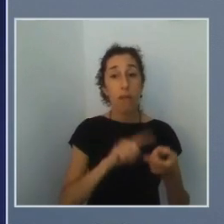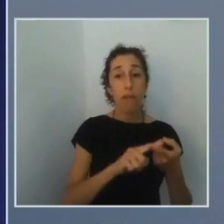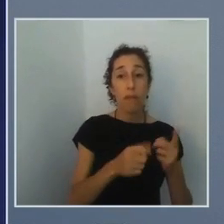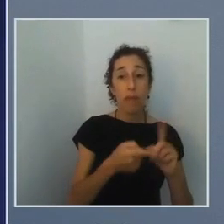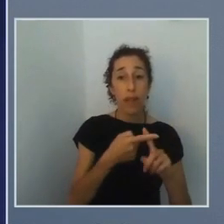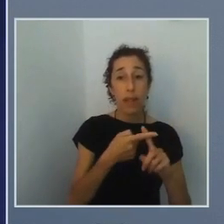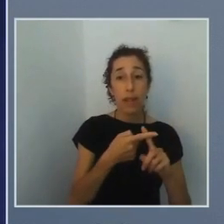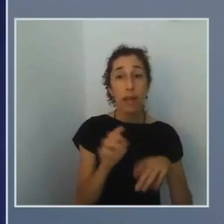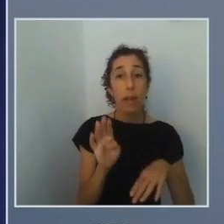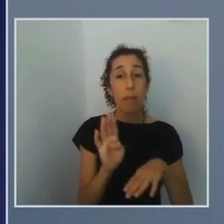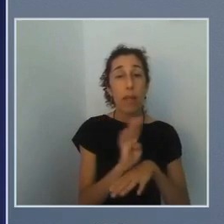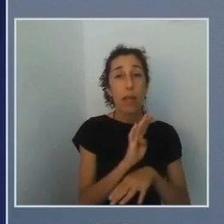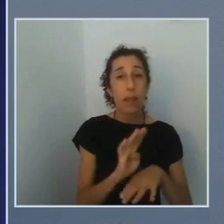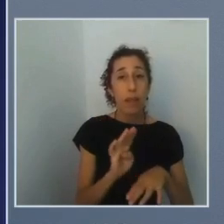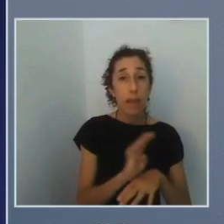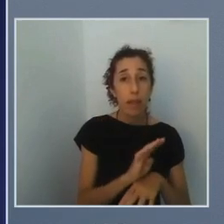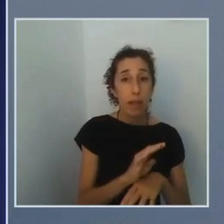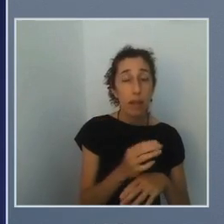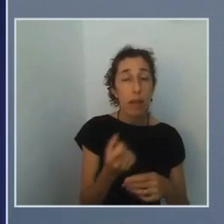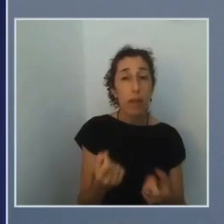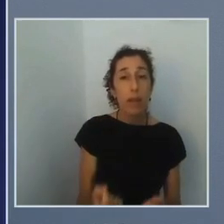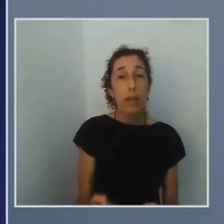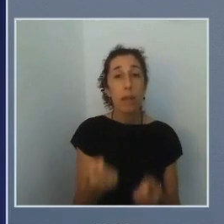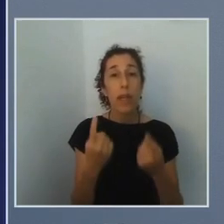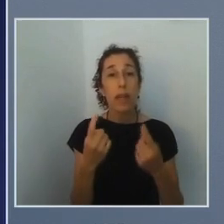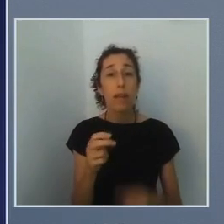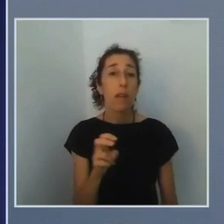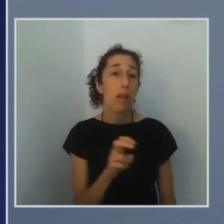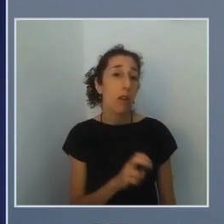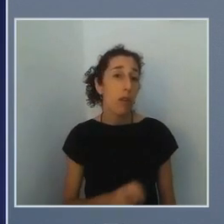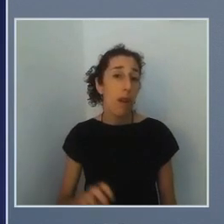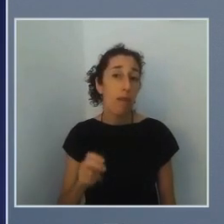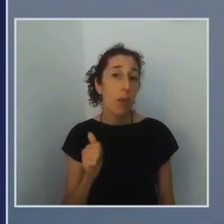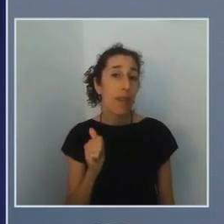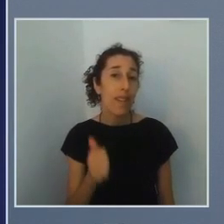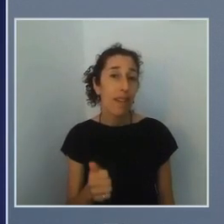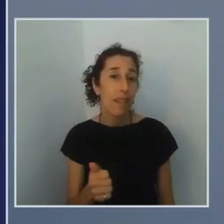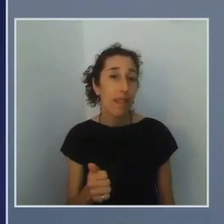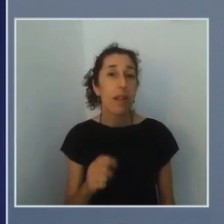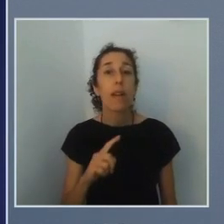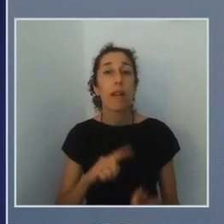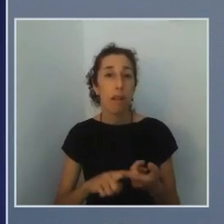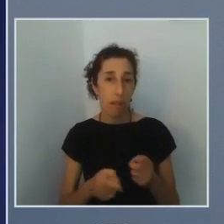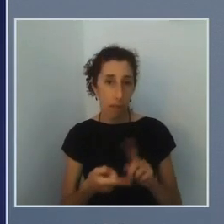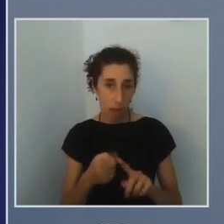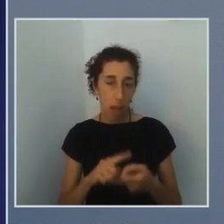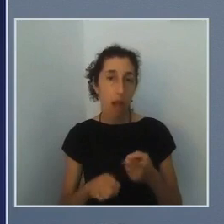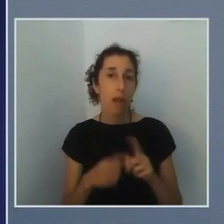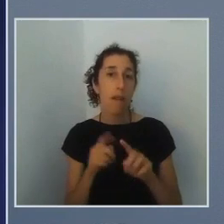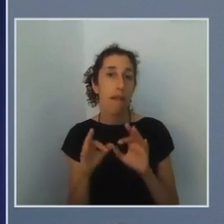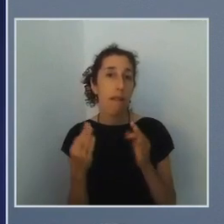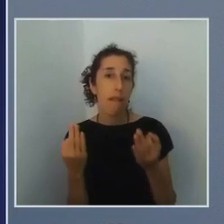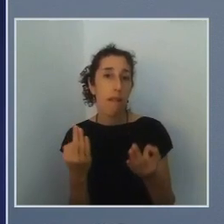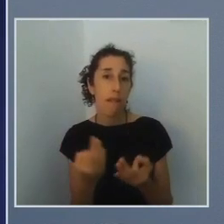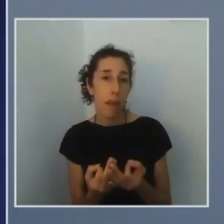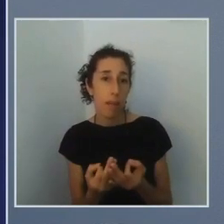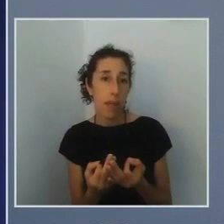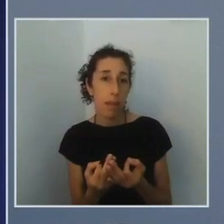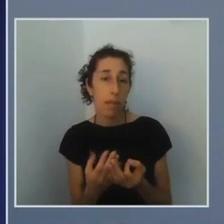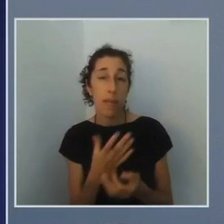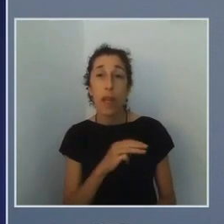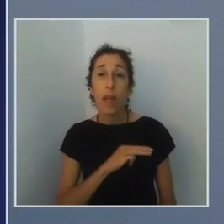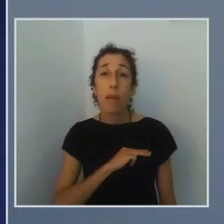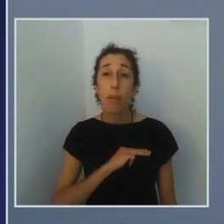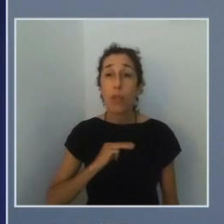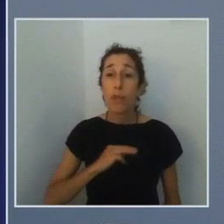for himself and his family, and membership fees at golf clubs, hotels, and other